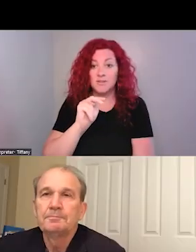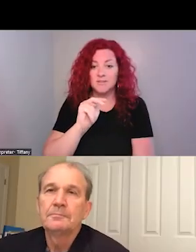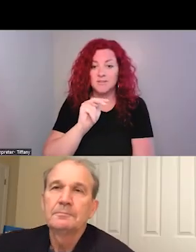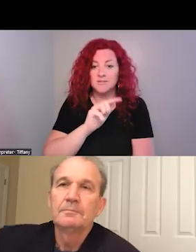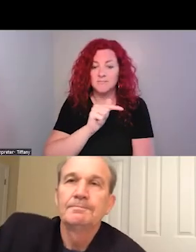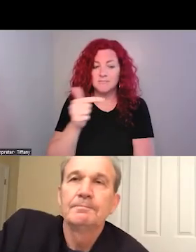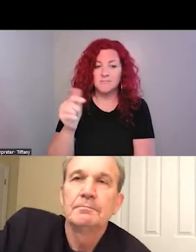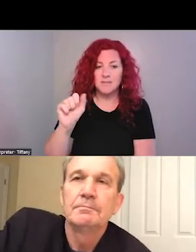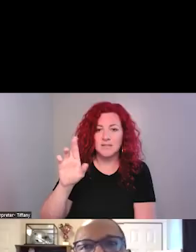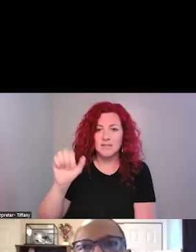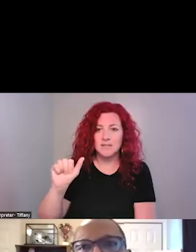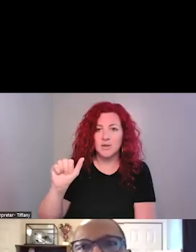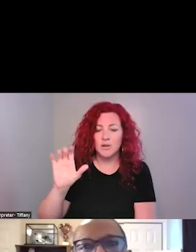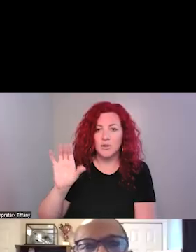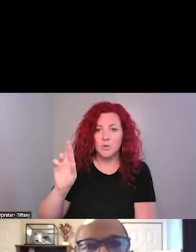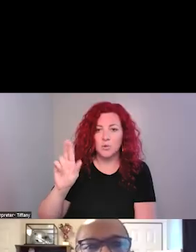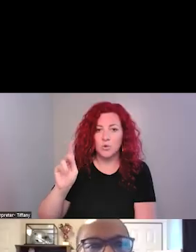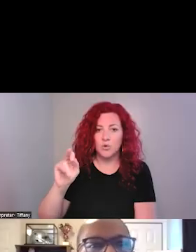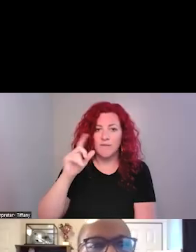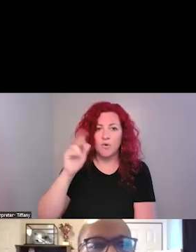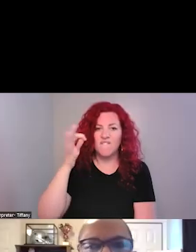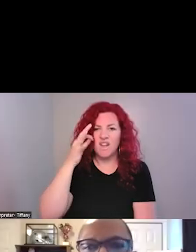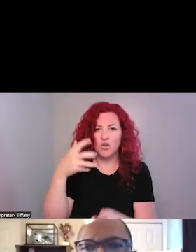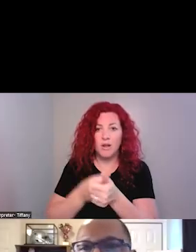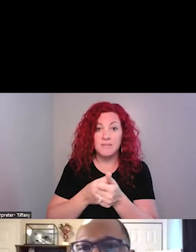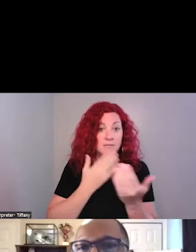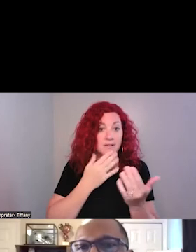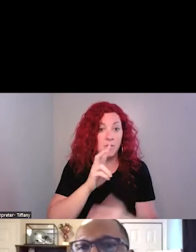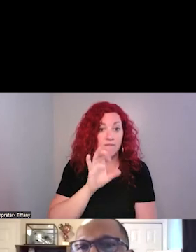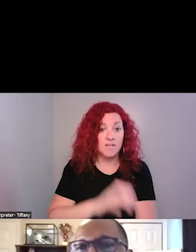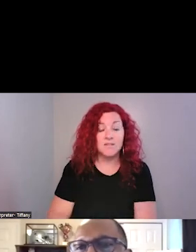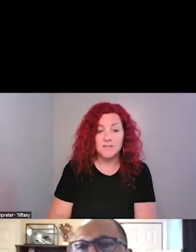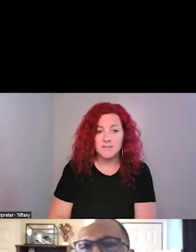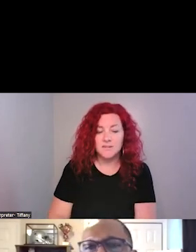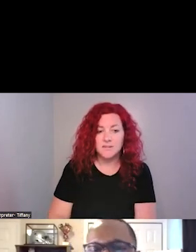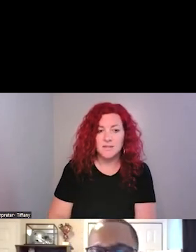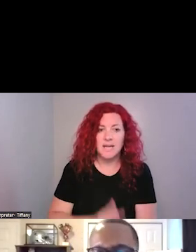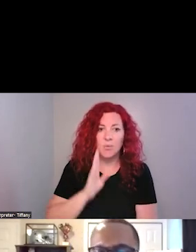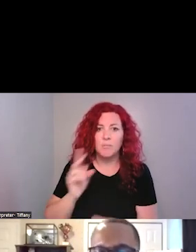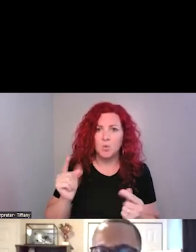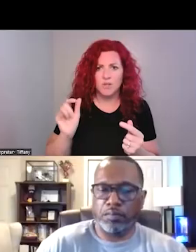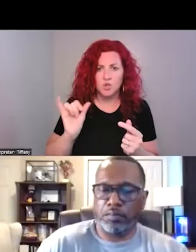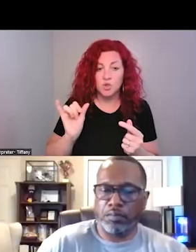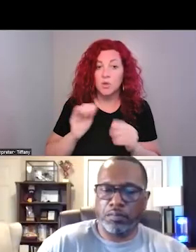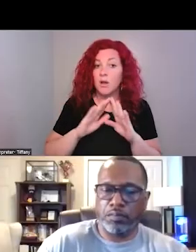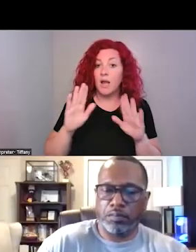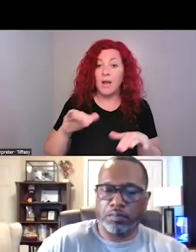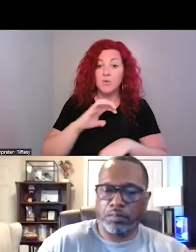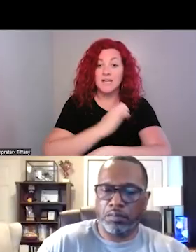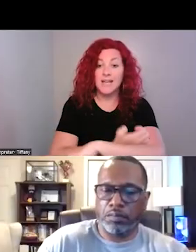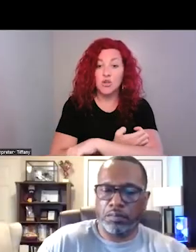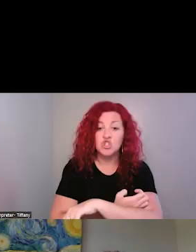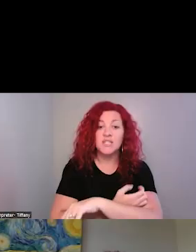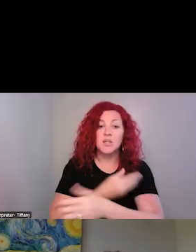to Sarah Corcoran for our federal updates. Thank you, Vic. So I'll be quick as well. The House Energy and